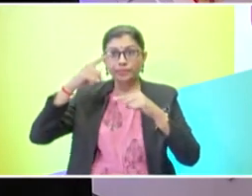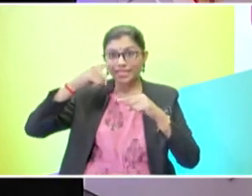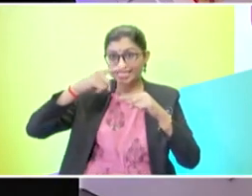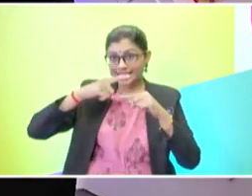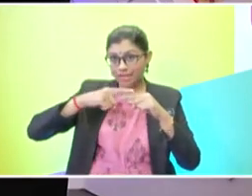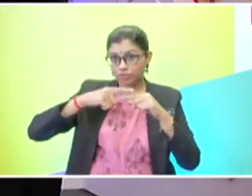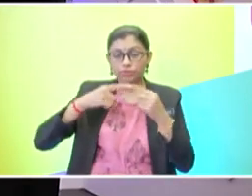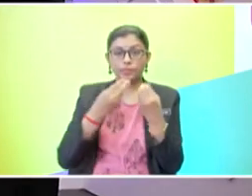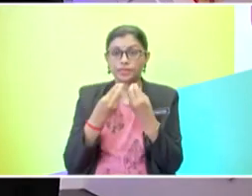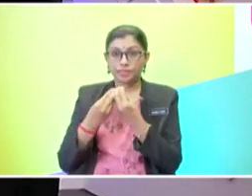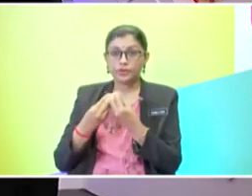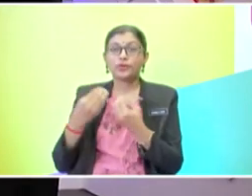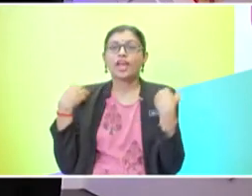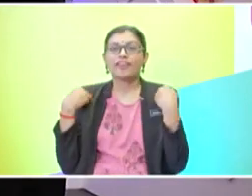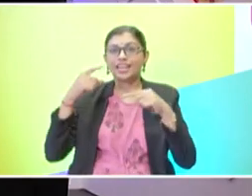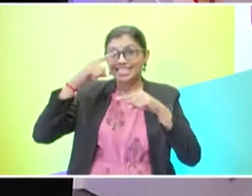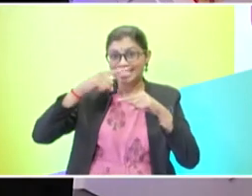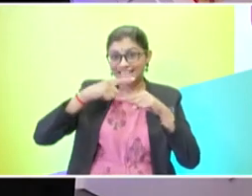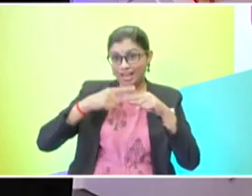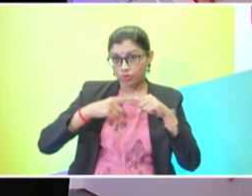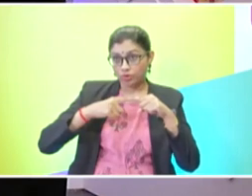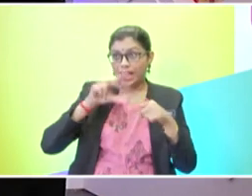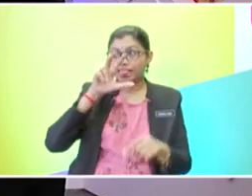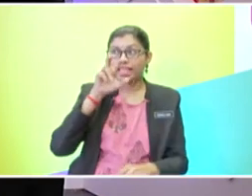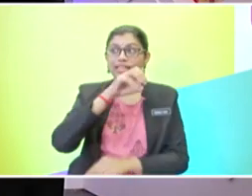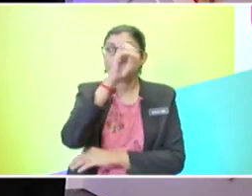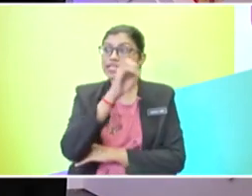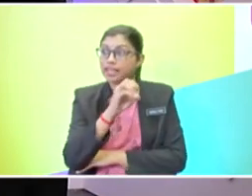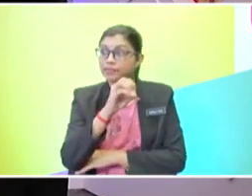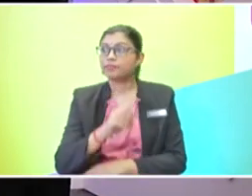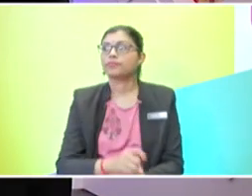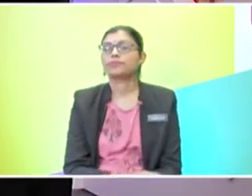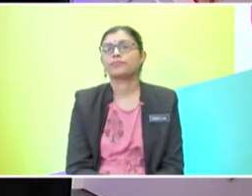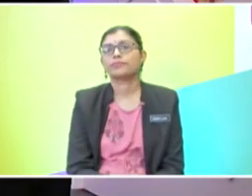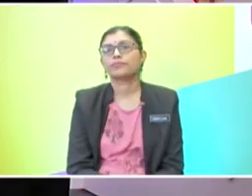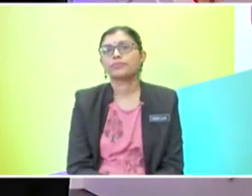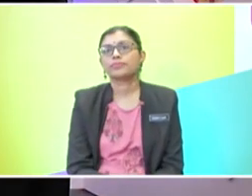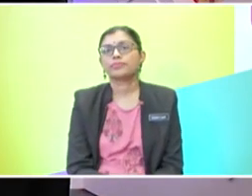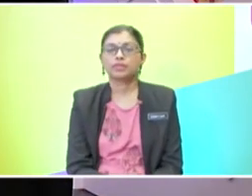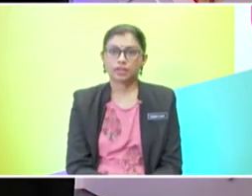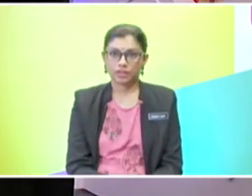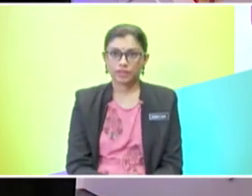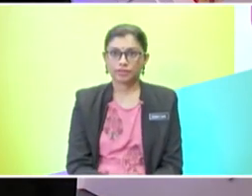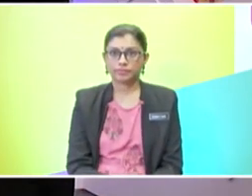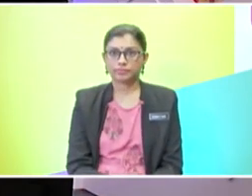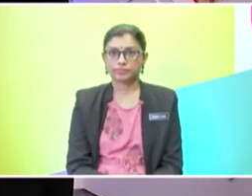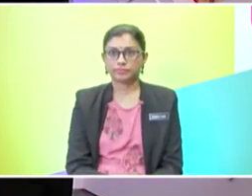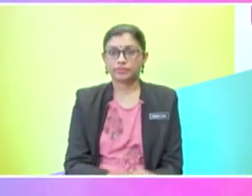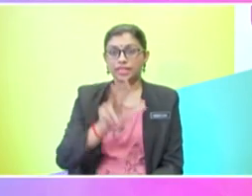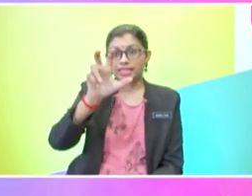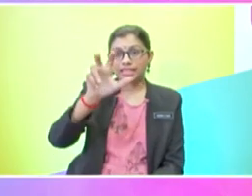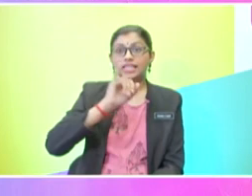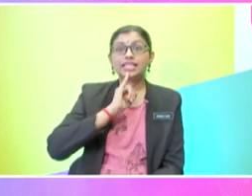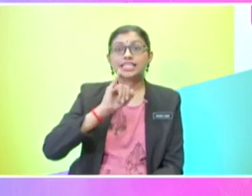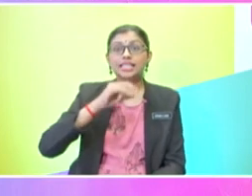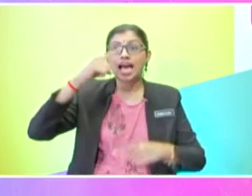deduct. Okay, so first thing, you find that 30%. Okay, mm-hmm. so to find the 30%, 30 over 100, we times by the